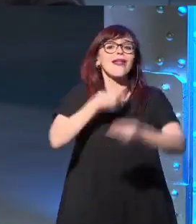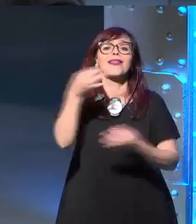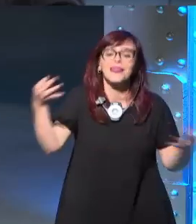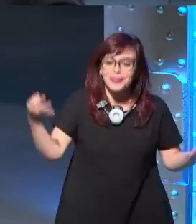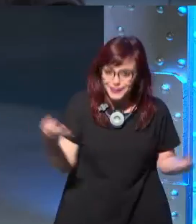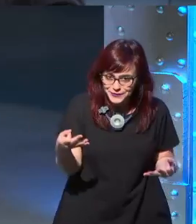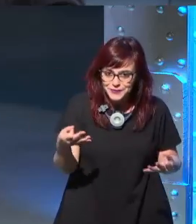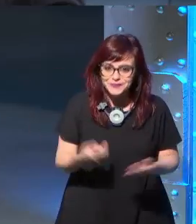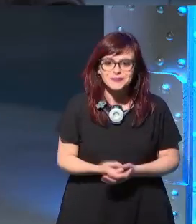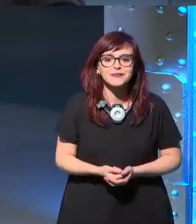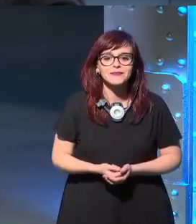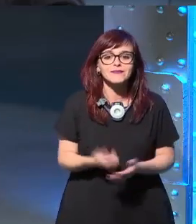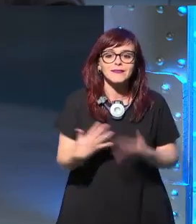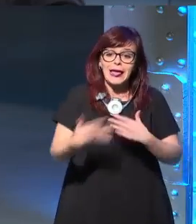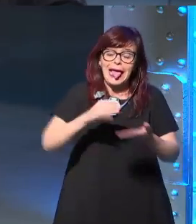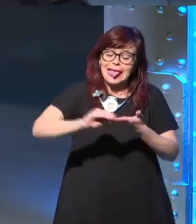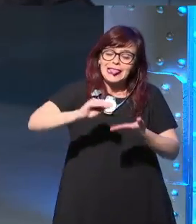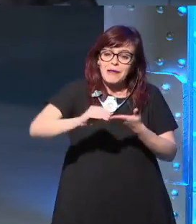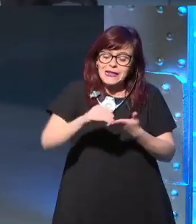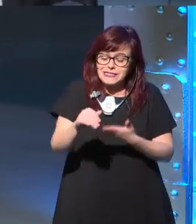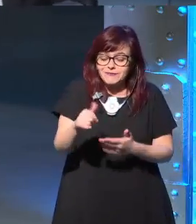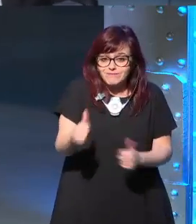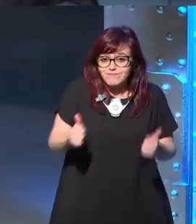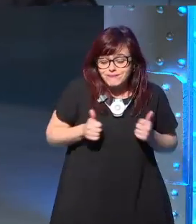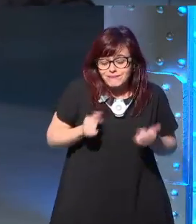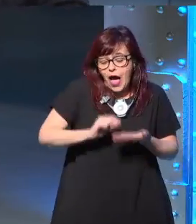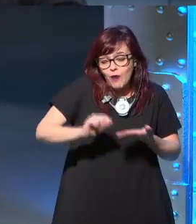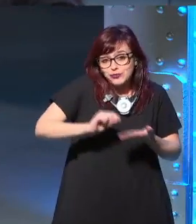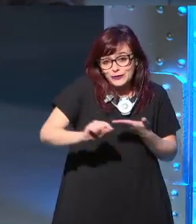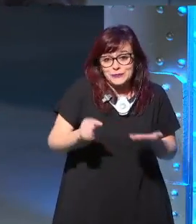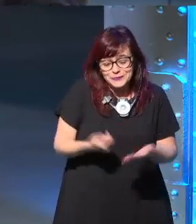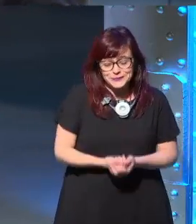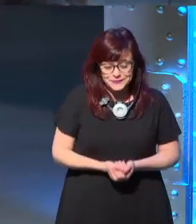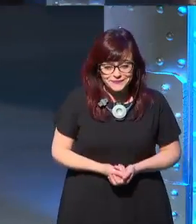Nos hemos apuntado. Well, we've noted down our homework.